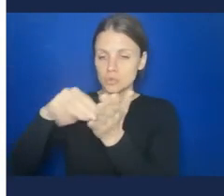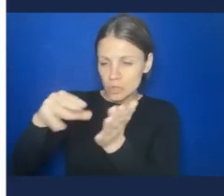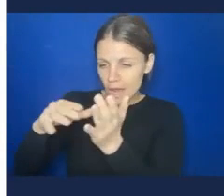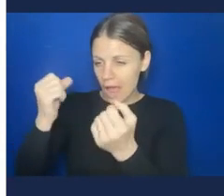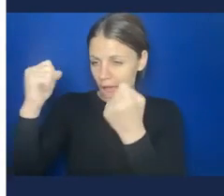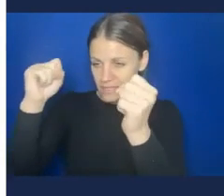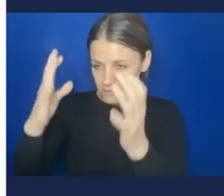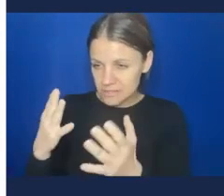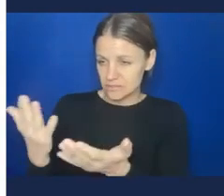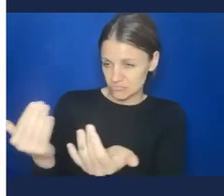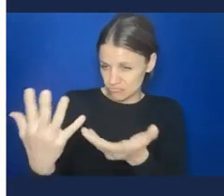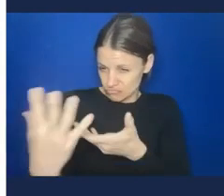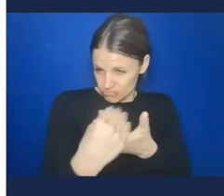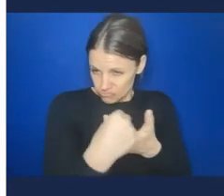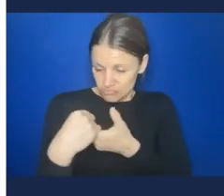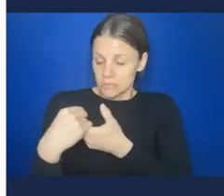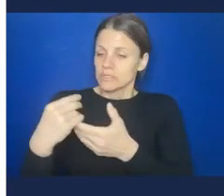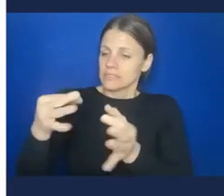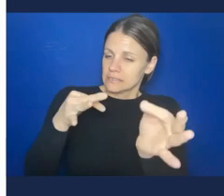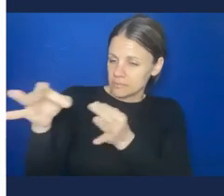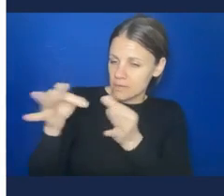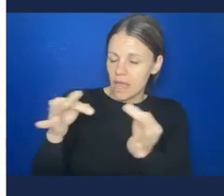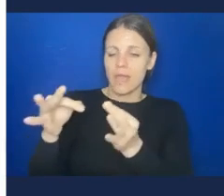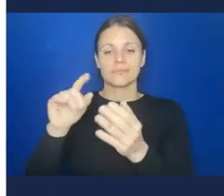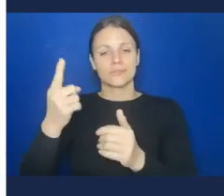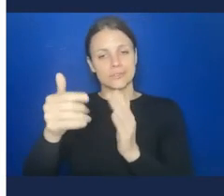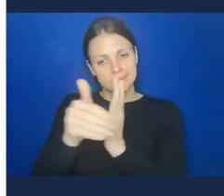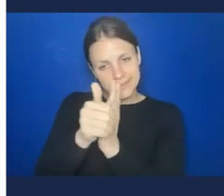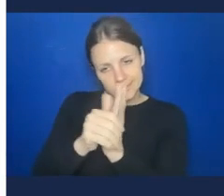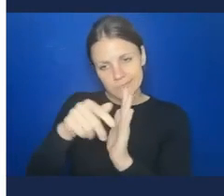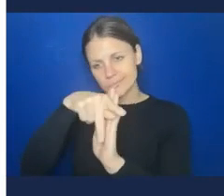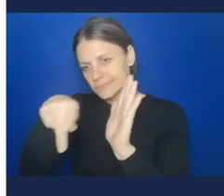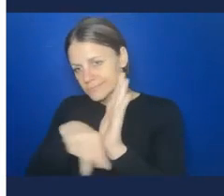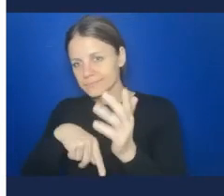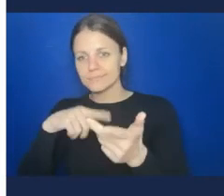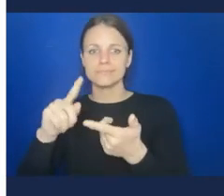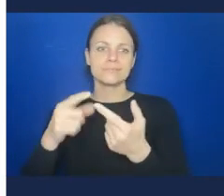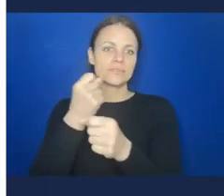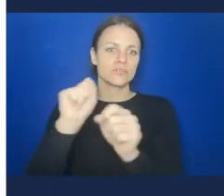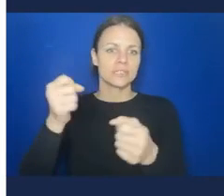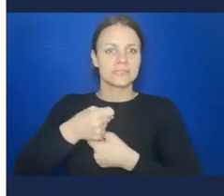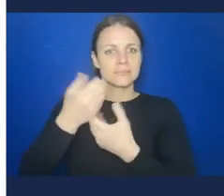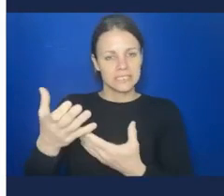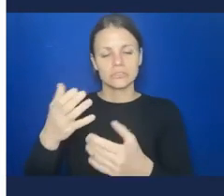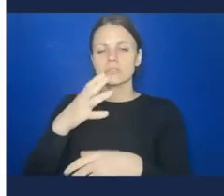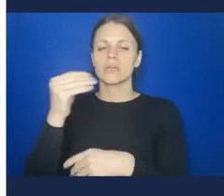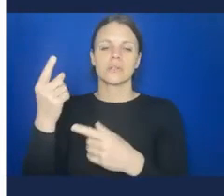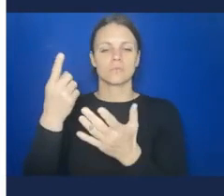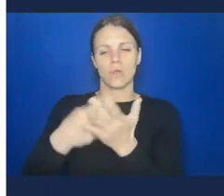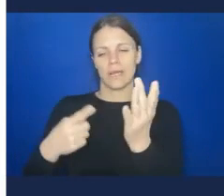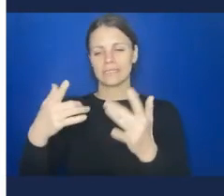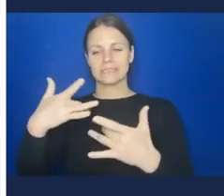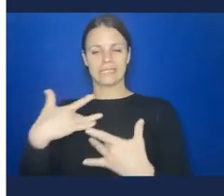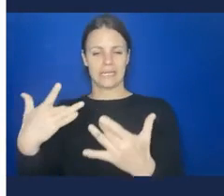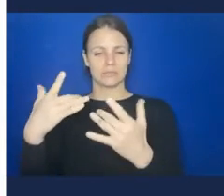to explain the basic principles around the First Amendment and free speech, and particularly the issues that come up around campus